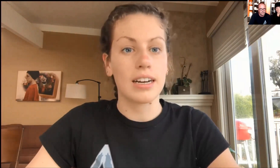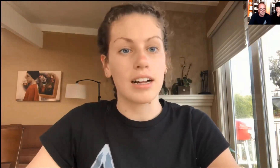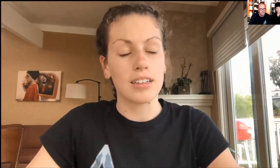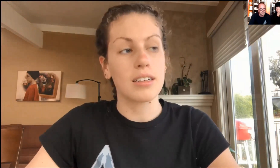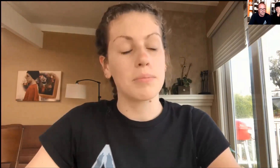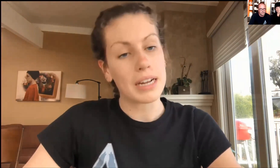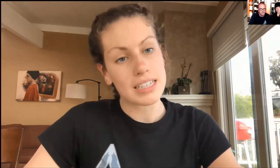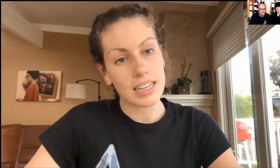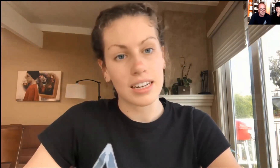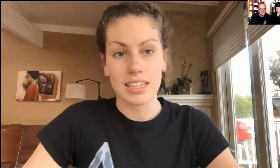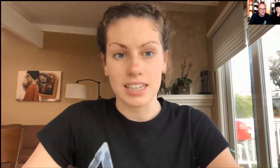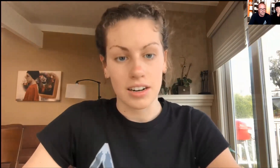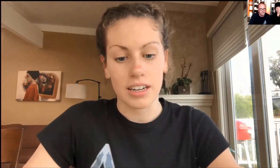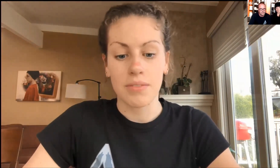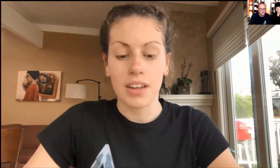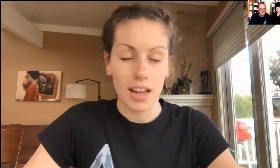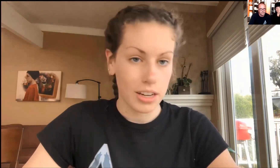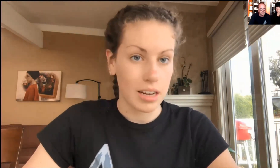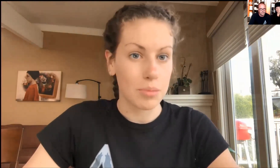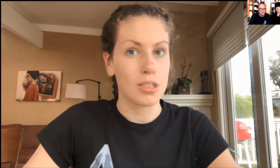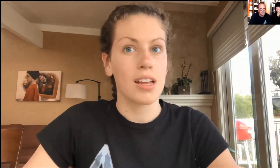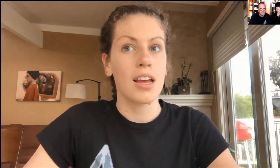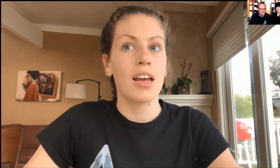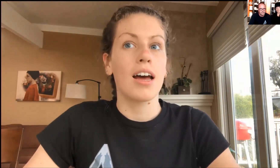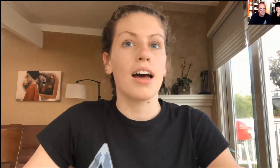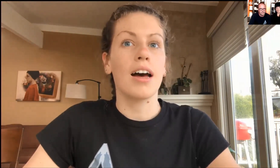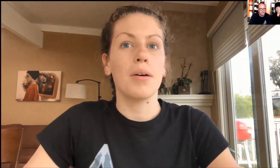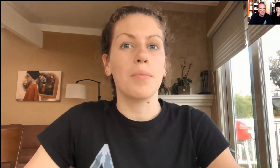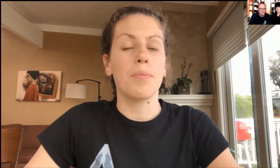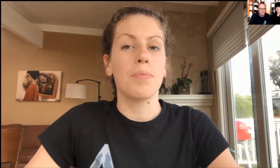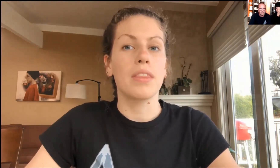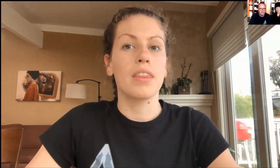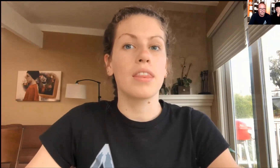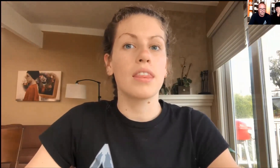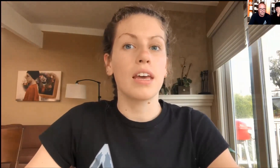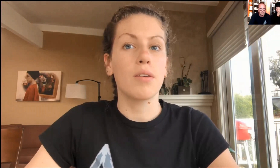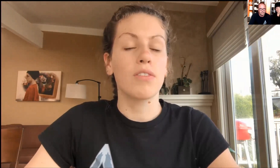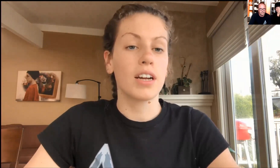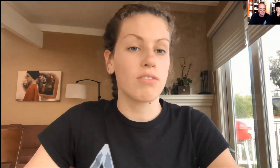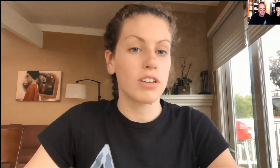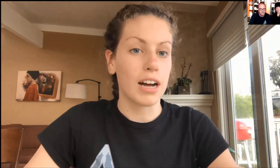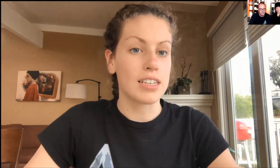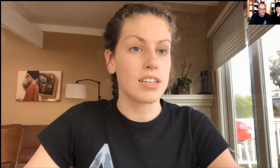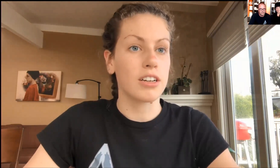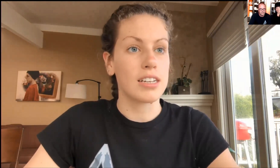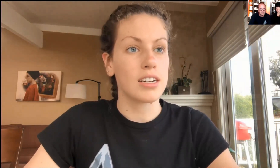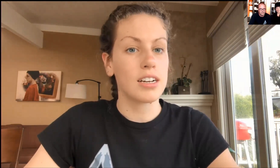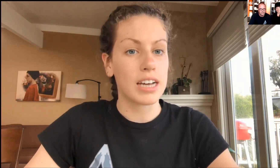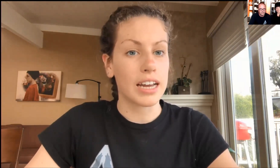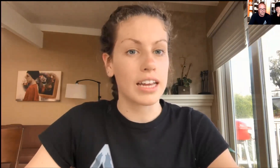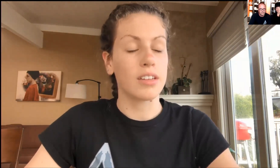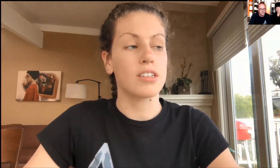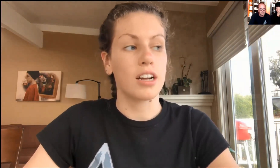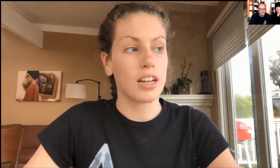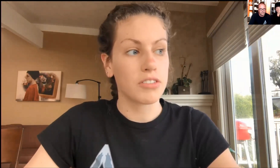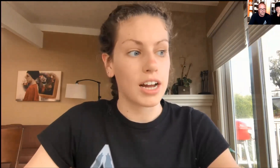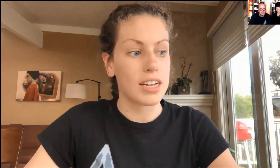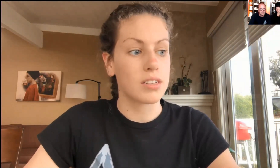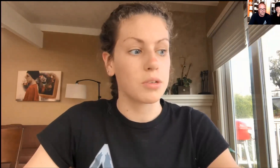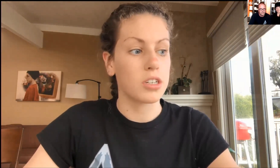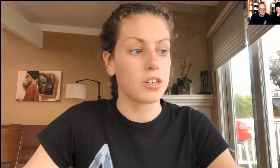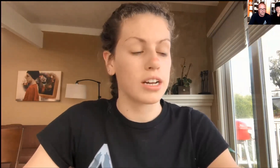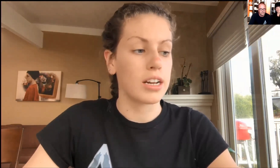deer, elk, bison, etc., other animals, they were feeding off the grass, so the grass started dying. There was not a lot